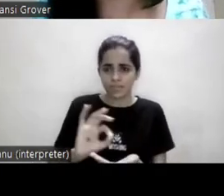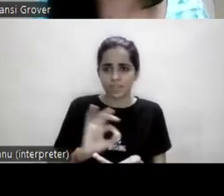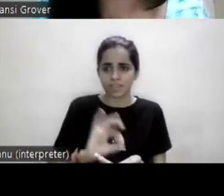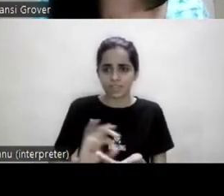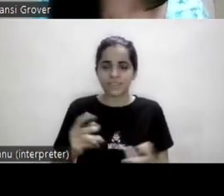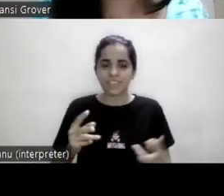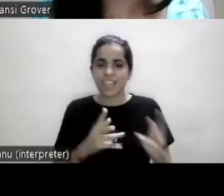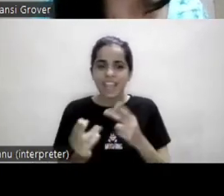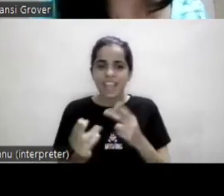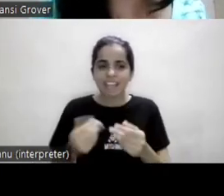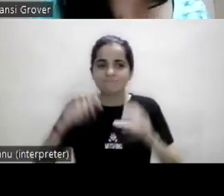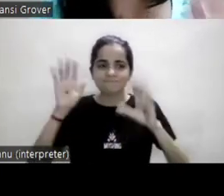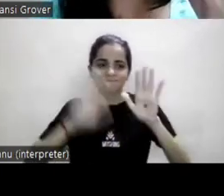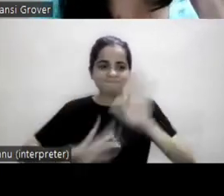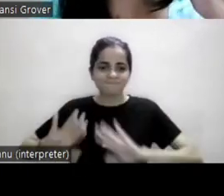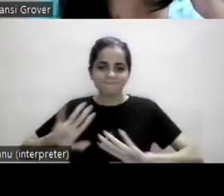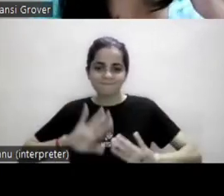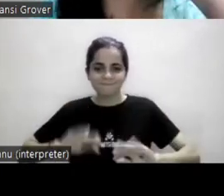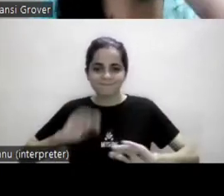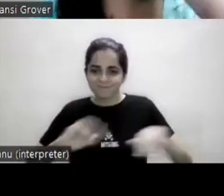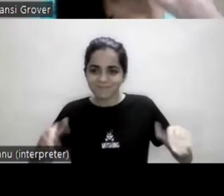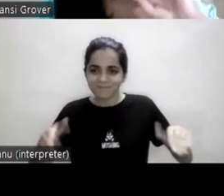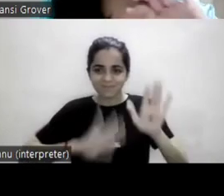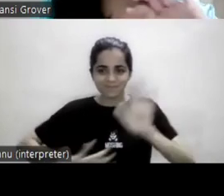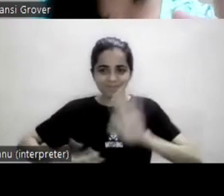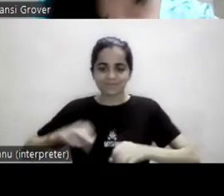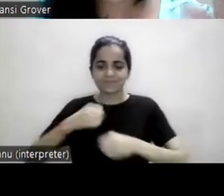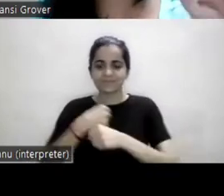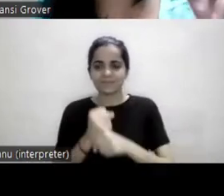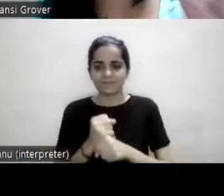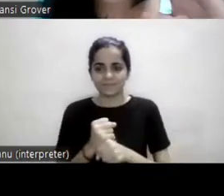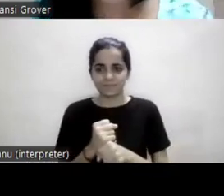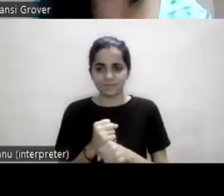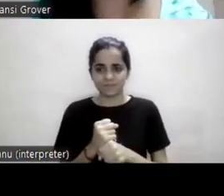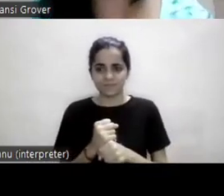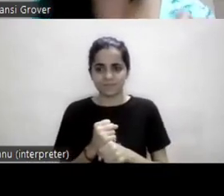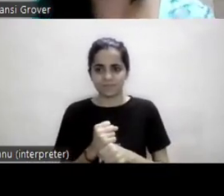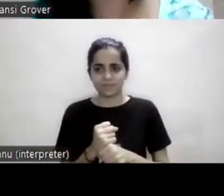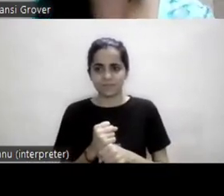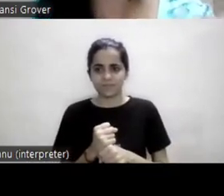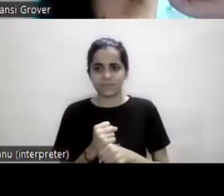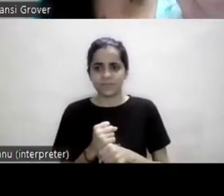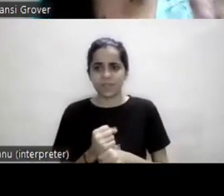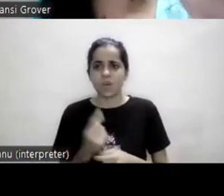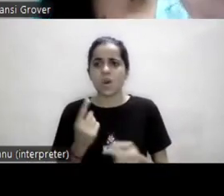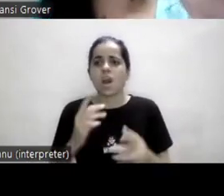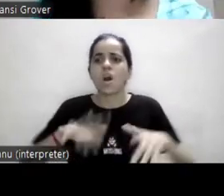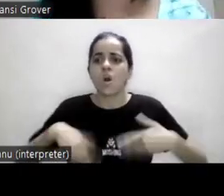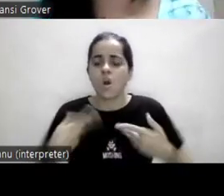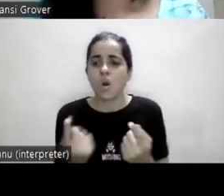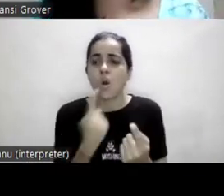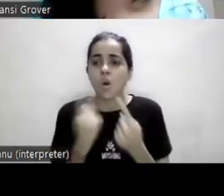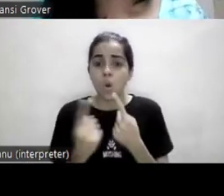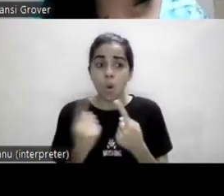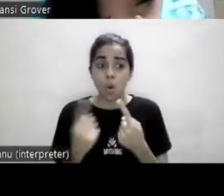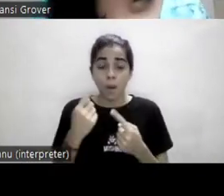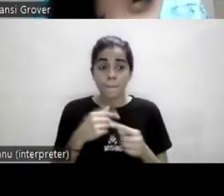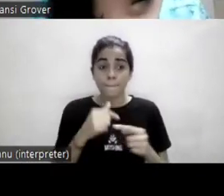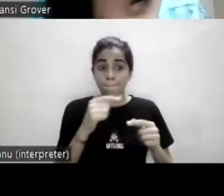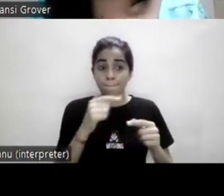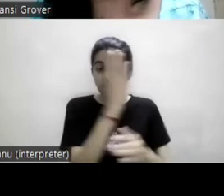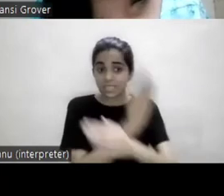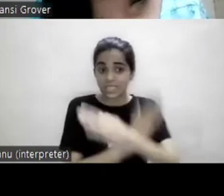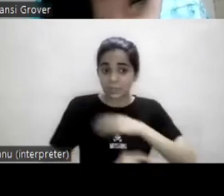animation. And this is something that is that talks about how autistic brains